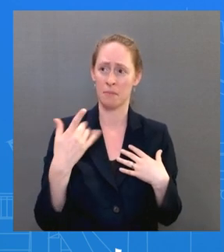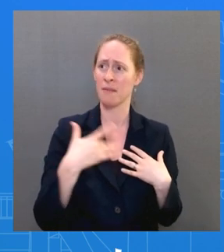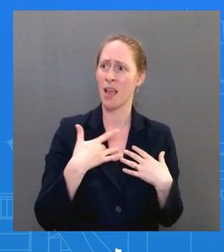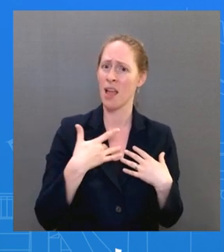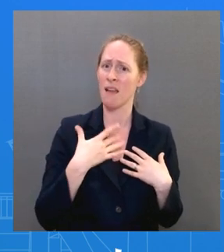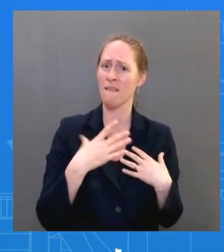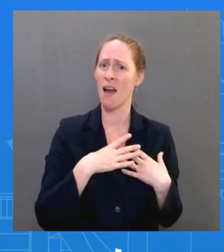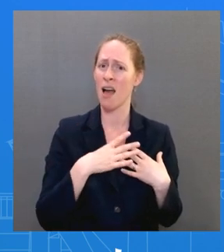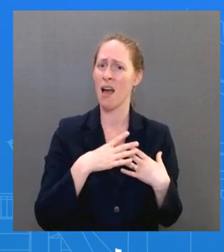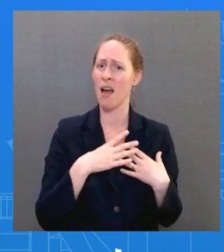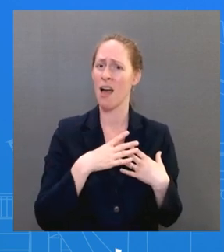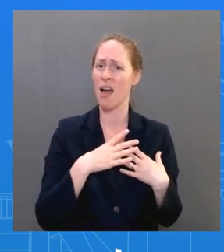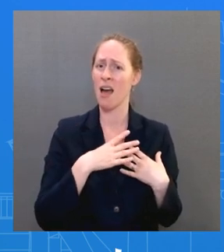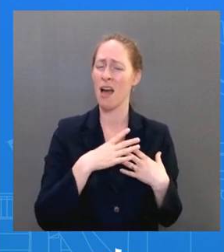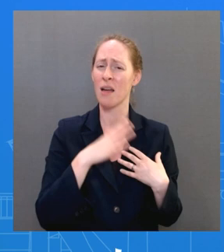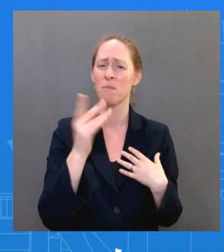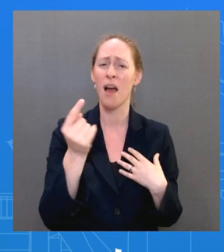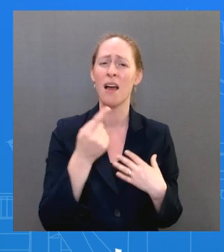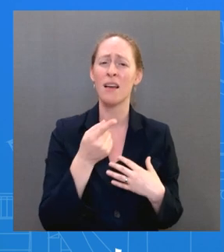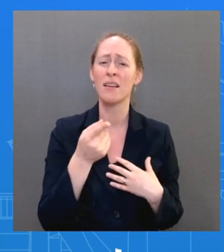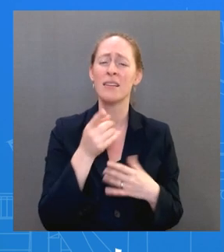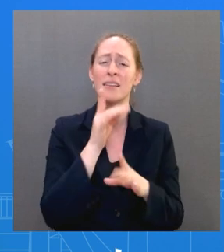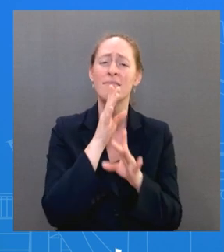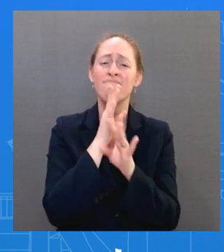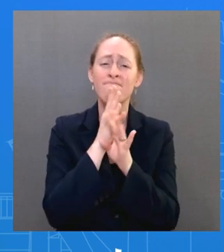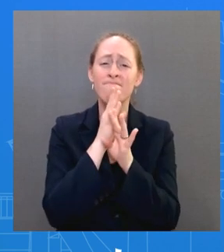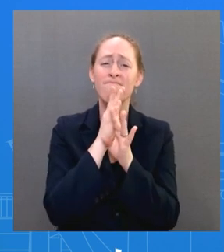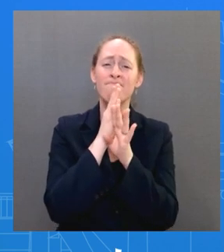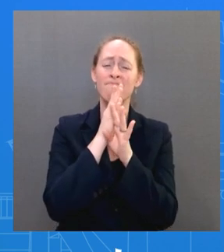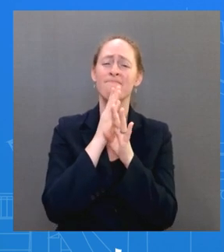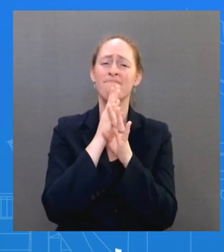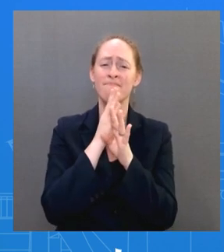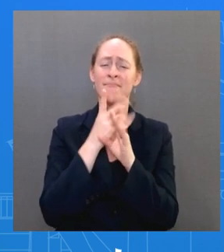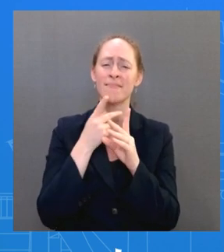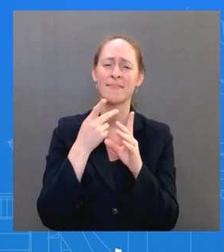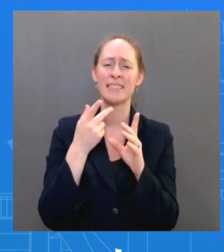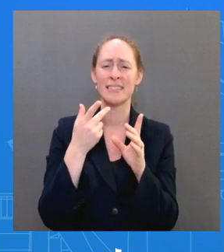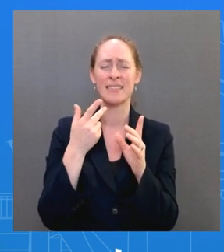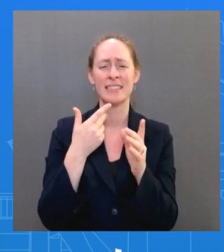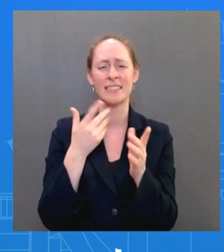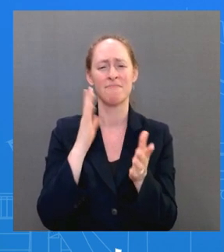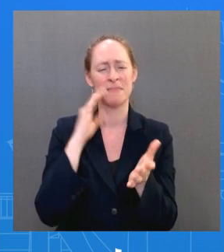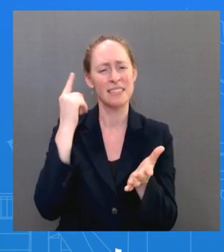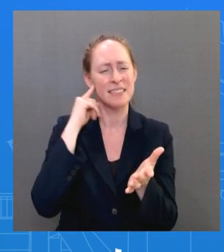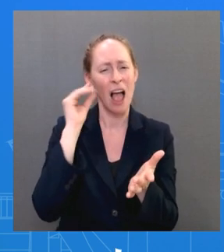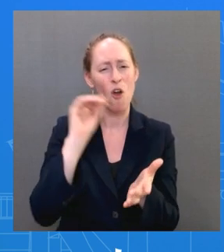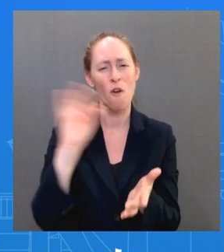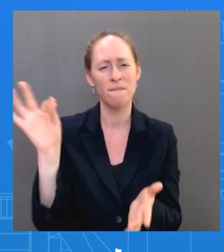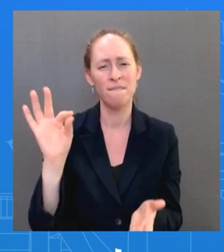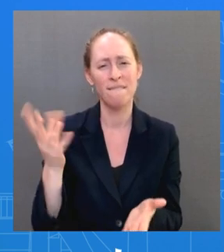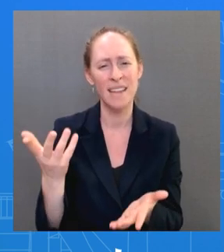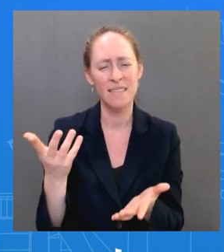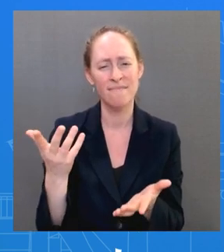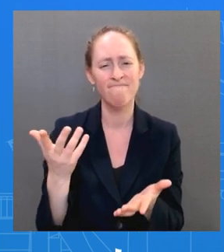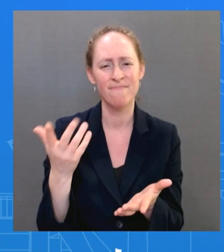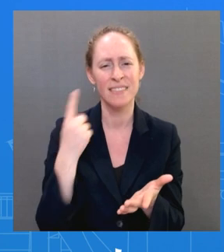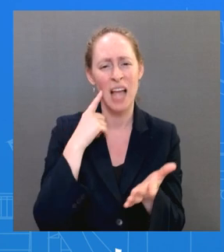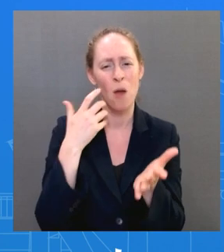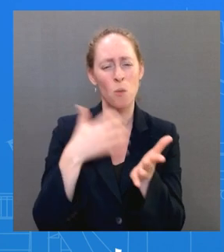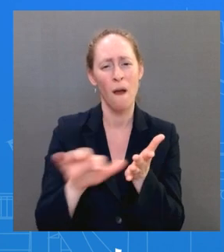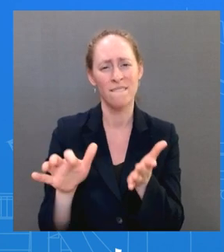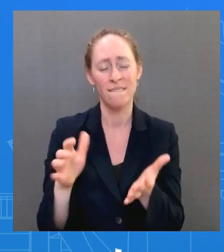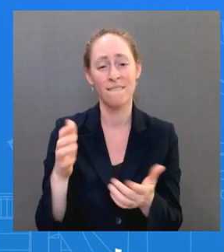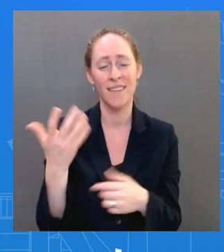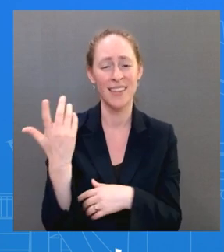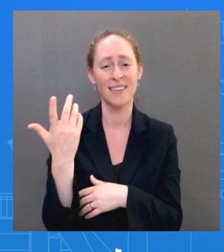today. Look, when we spoke to him, he was energetic. He's got a pretty packed schedule. He's clearly feeling better. He says he's